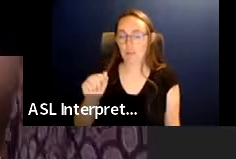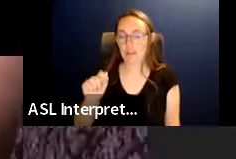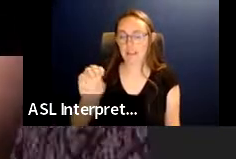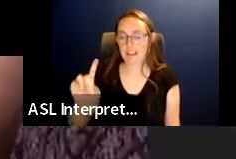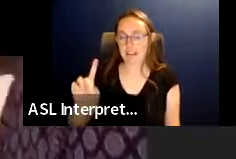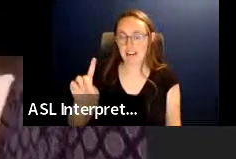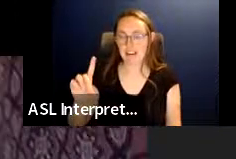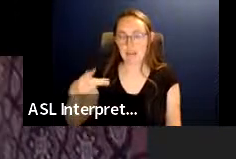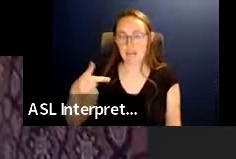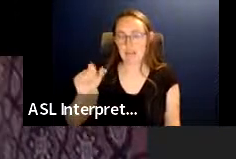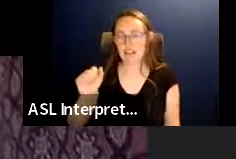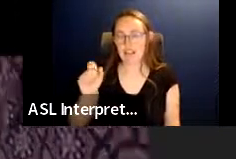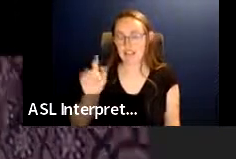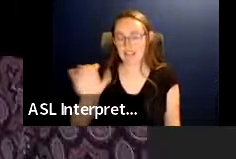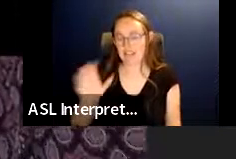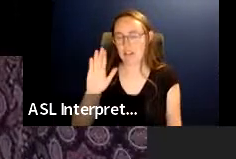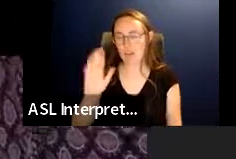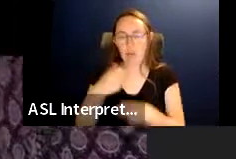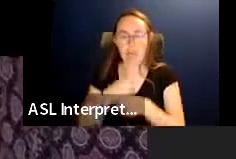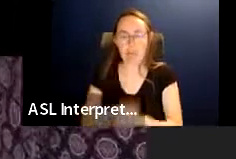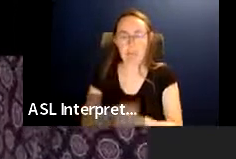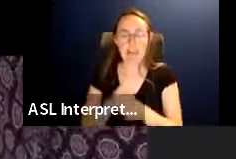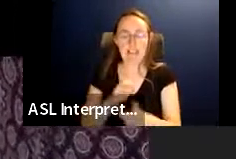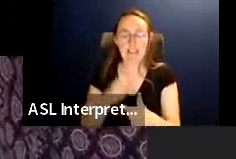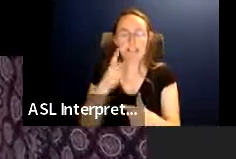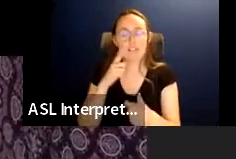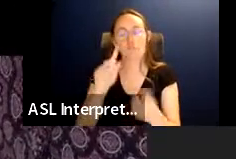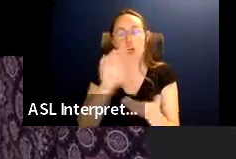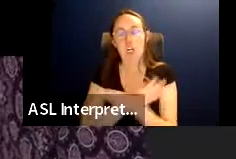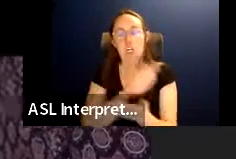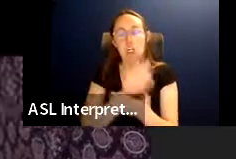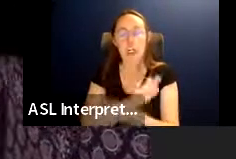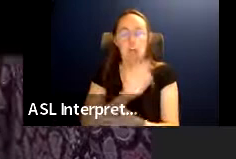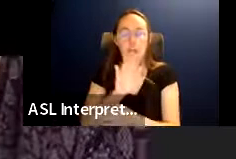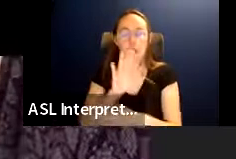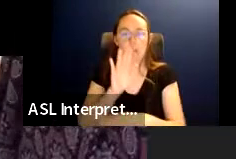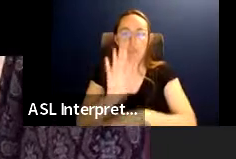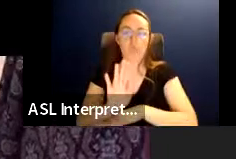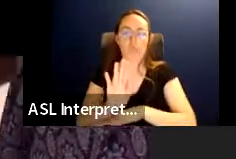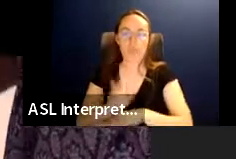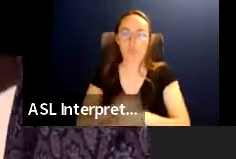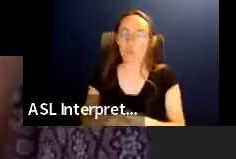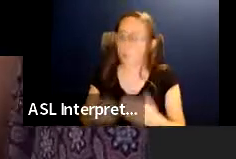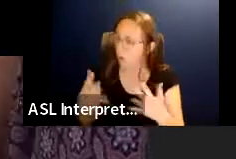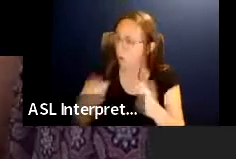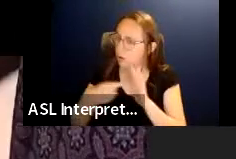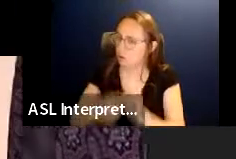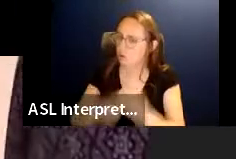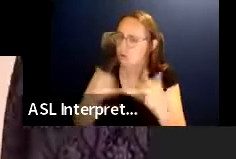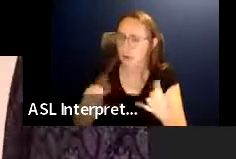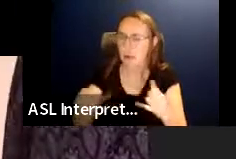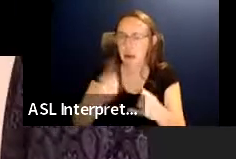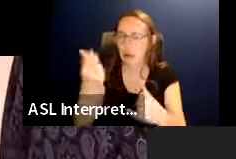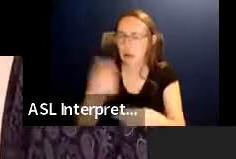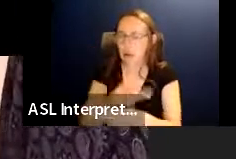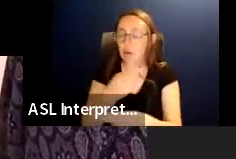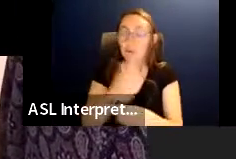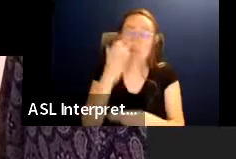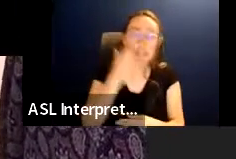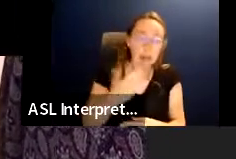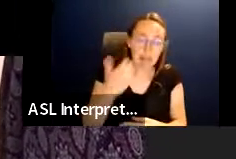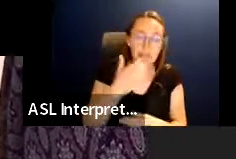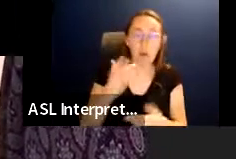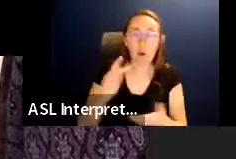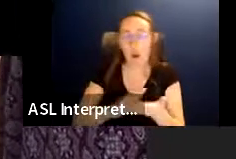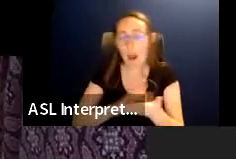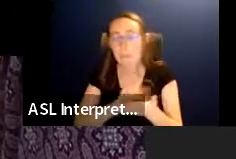show you what else you can do with this. So yes, you can use it for your cell phone, you can use it for an iPad. I like the fact that you